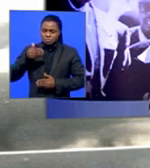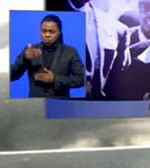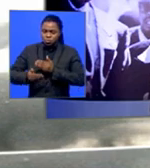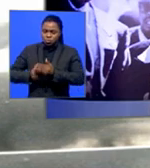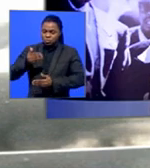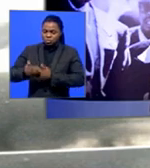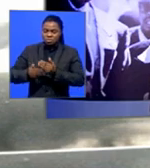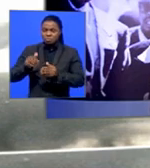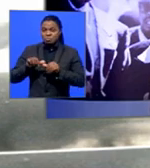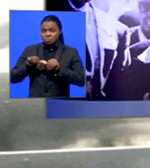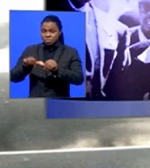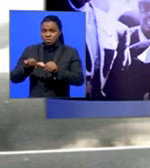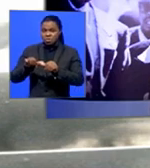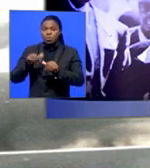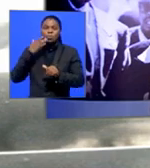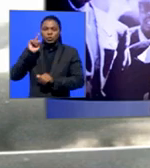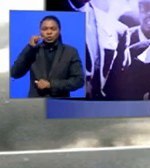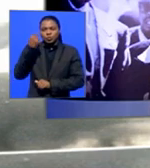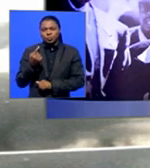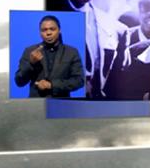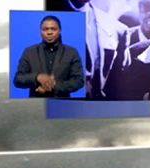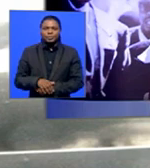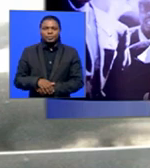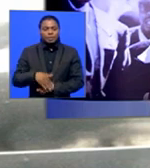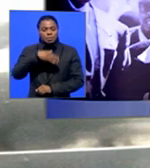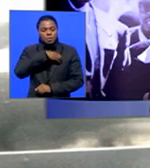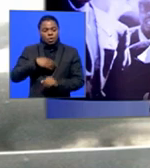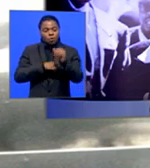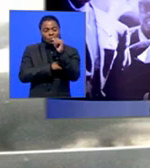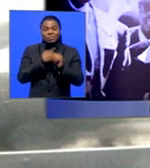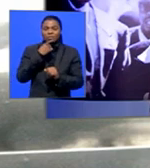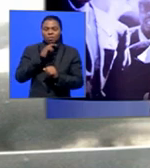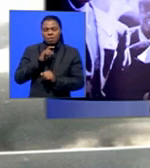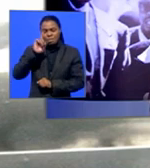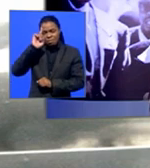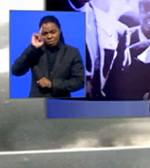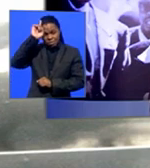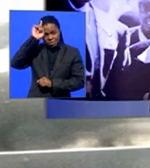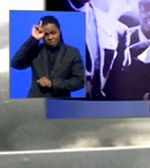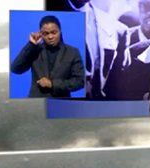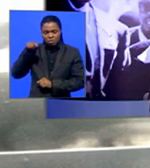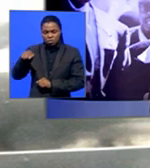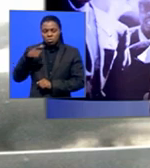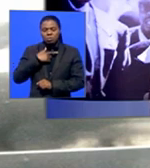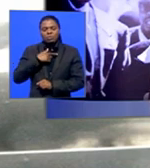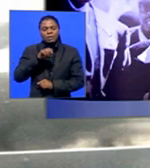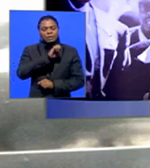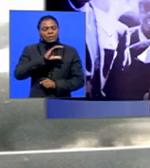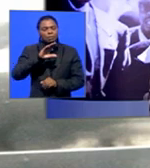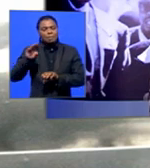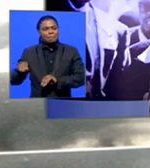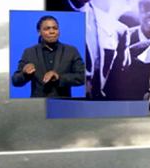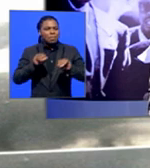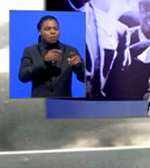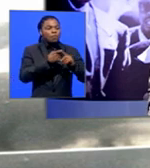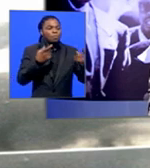that's going to take place, and this is going to happen tomorrow. The presidency says that Nelson Mandela's remains will be transported to the Eastern Cape on Saturday from